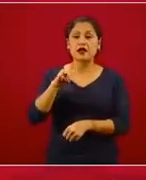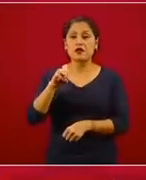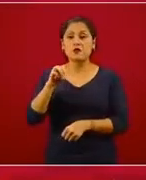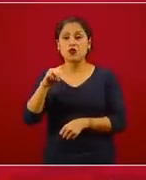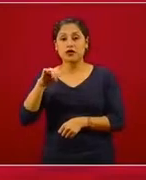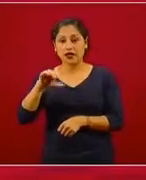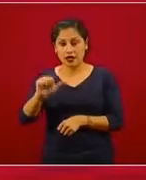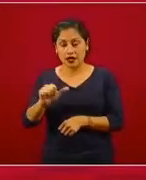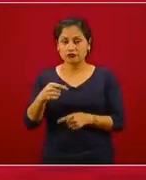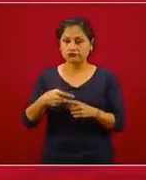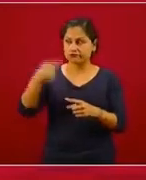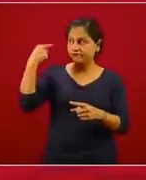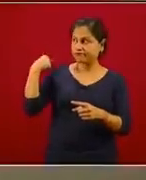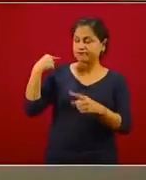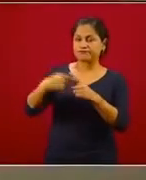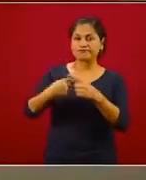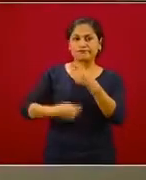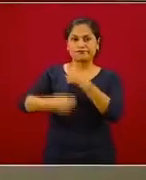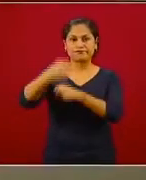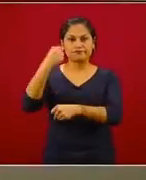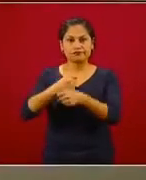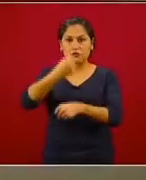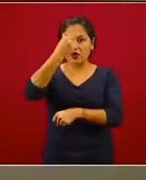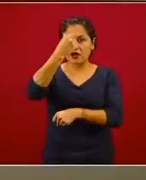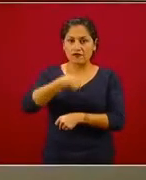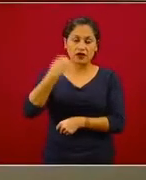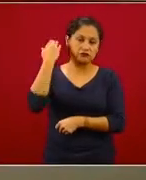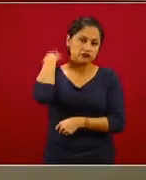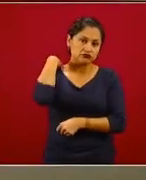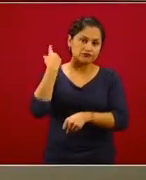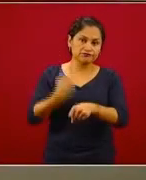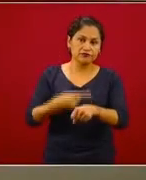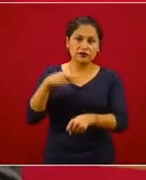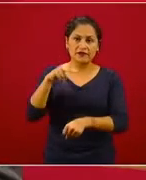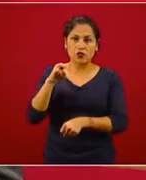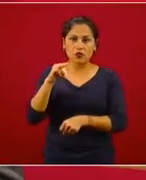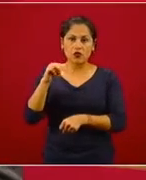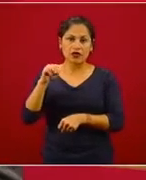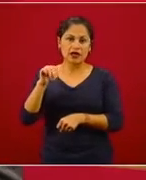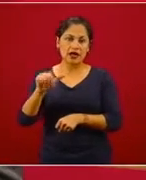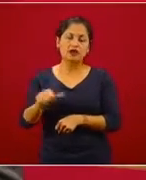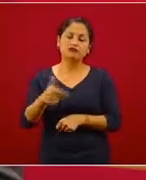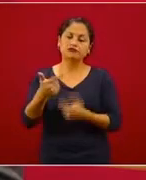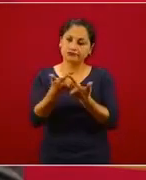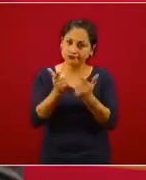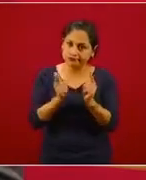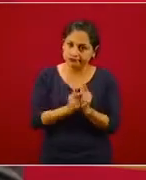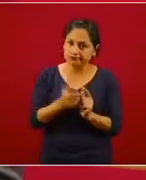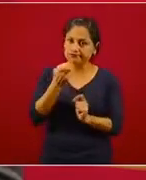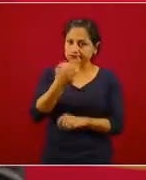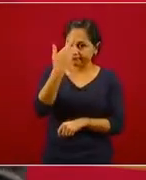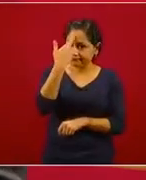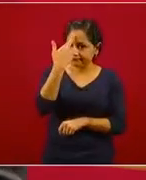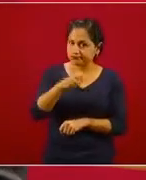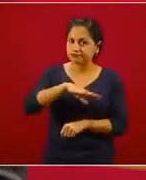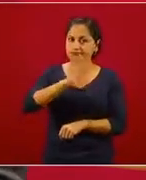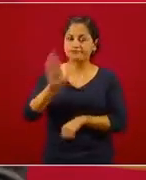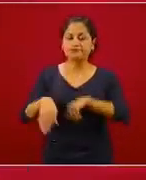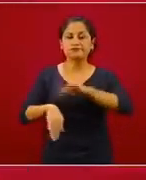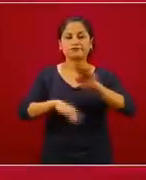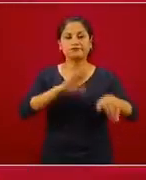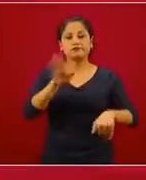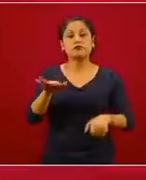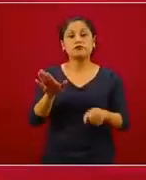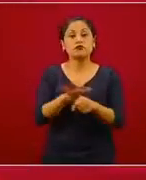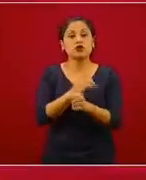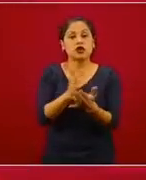common cause, which is also together with pneumonia in the entire world. And this has been for the past 10 years or so, tens